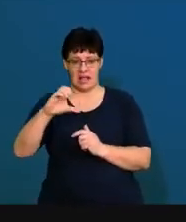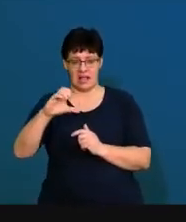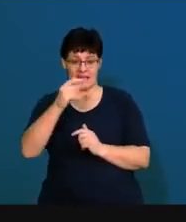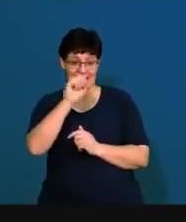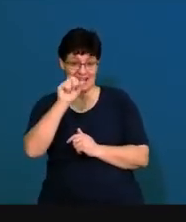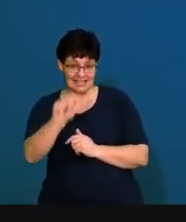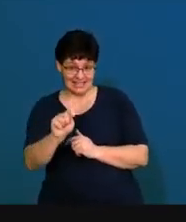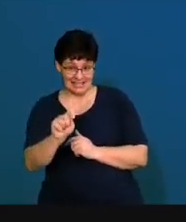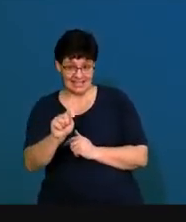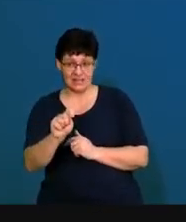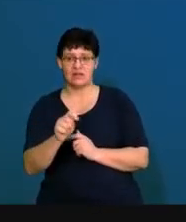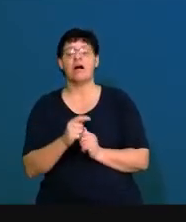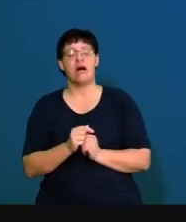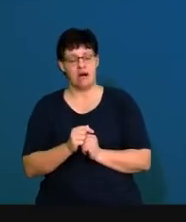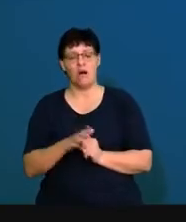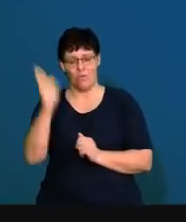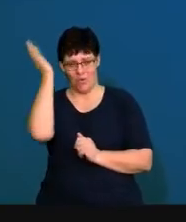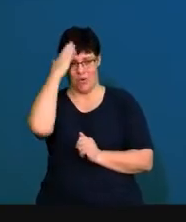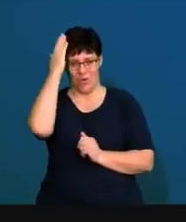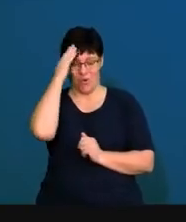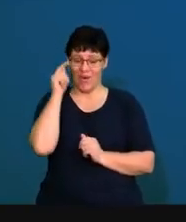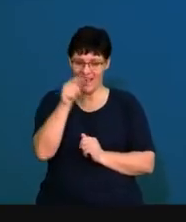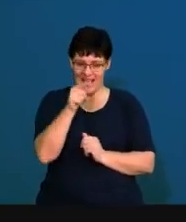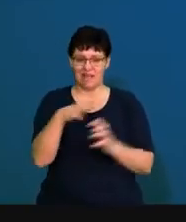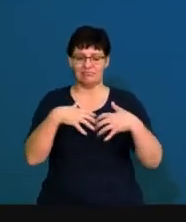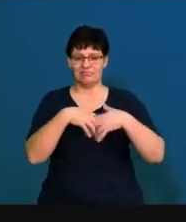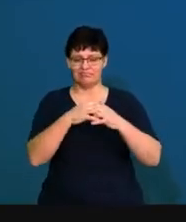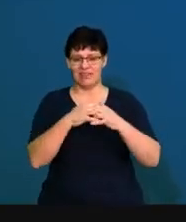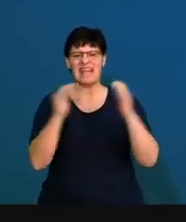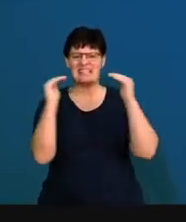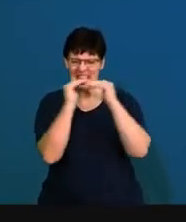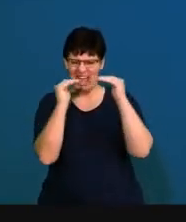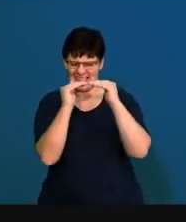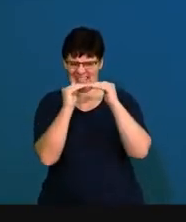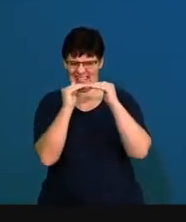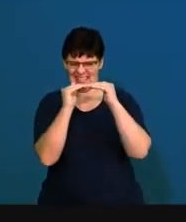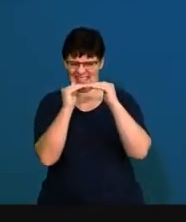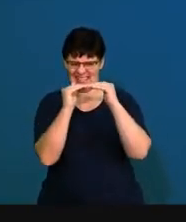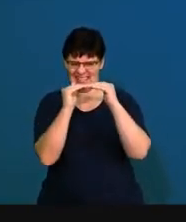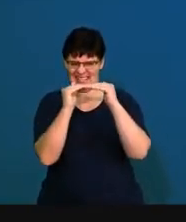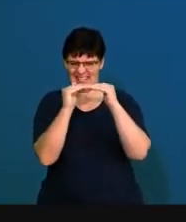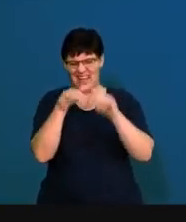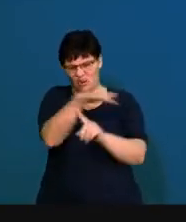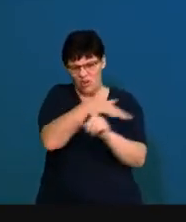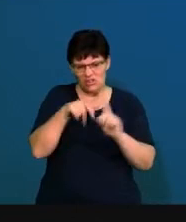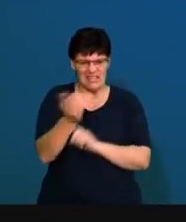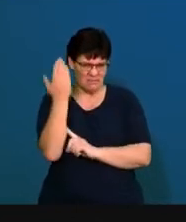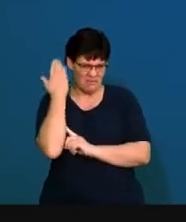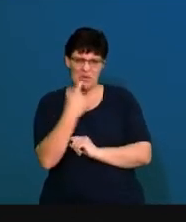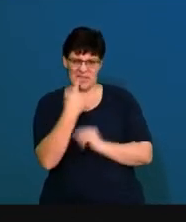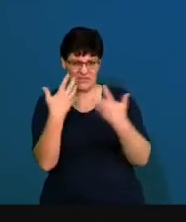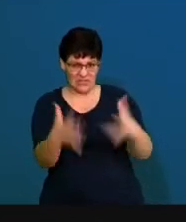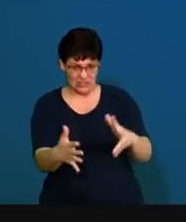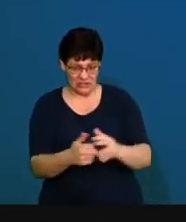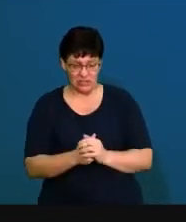being a galvanic or a voltaic cell, we know that if this cell is set up under the standard conditions that we have mentioned in the previous